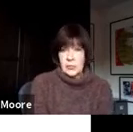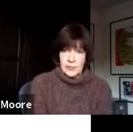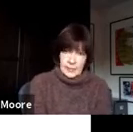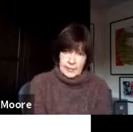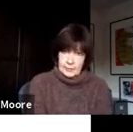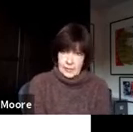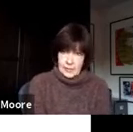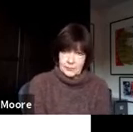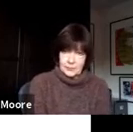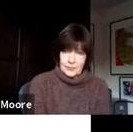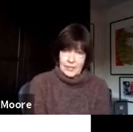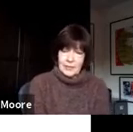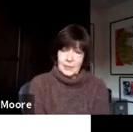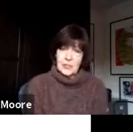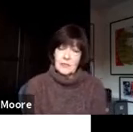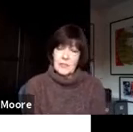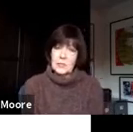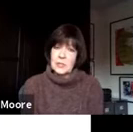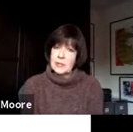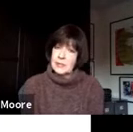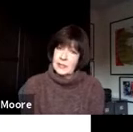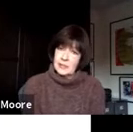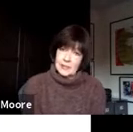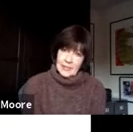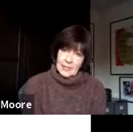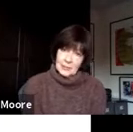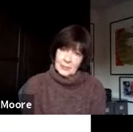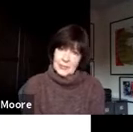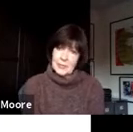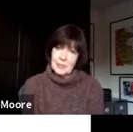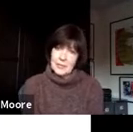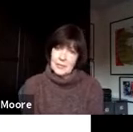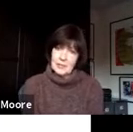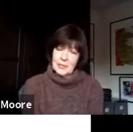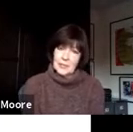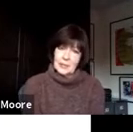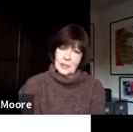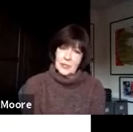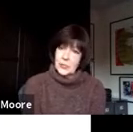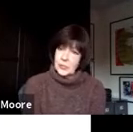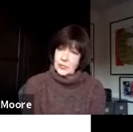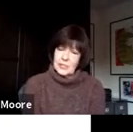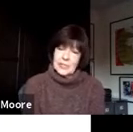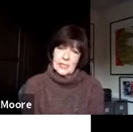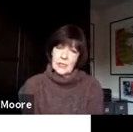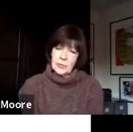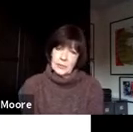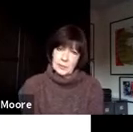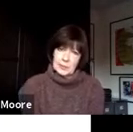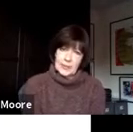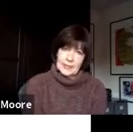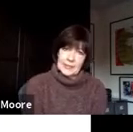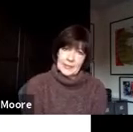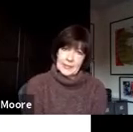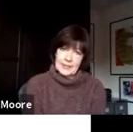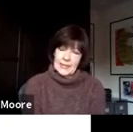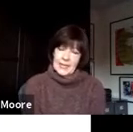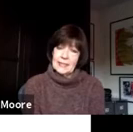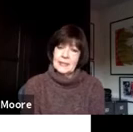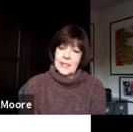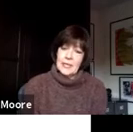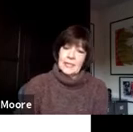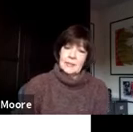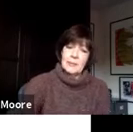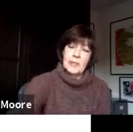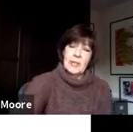the March of Dimes. The March of Dimes still exists today, raising money for all sorts of disease around the planet. And